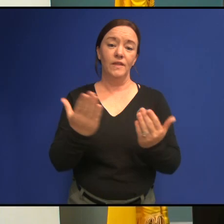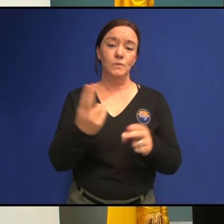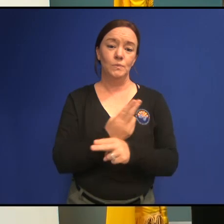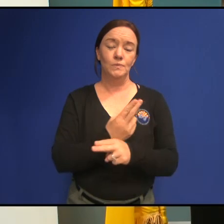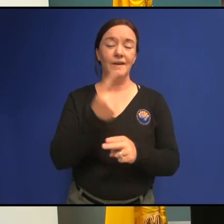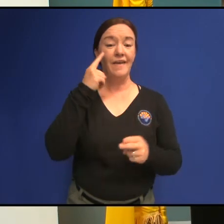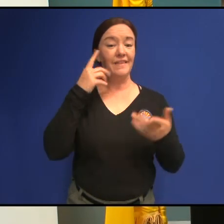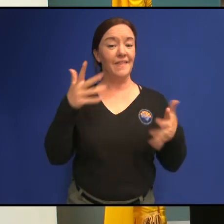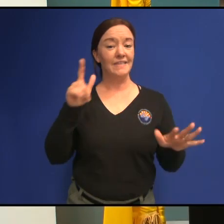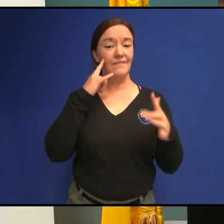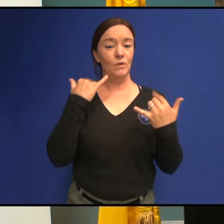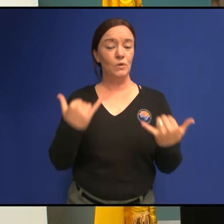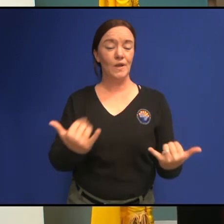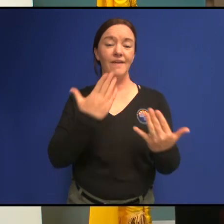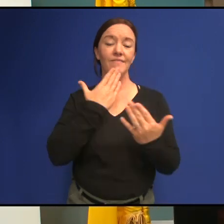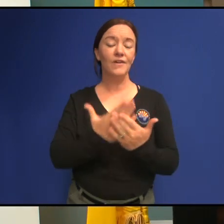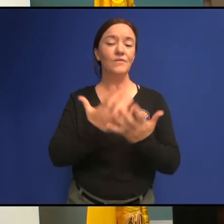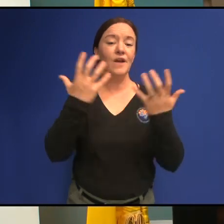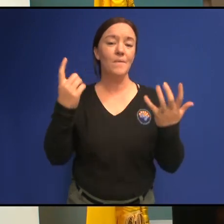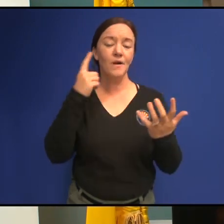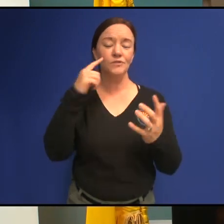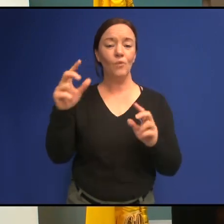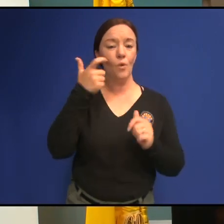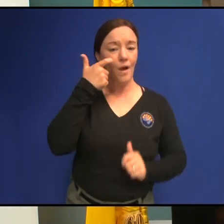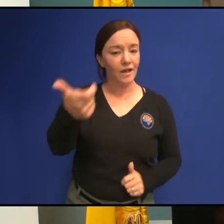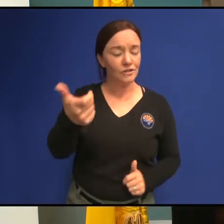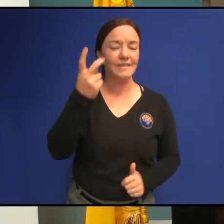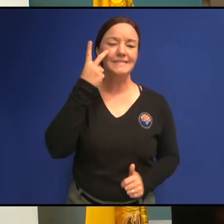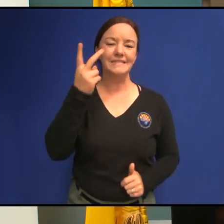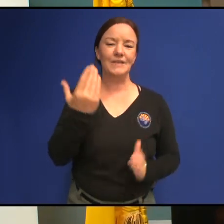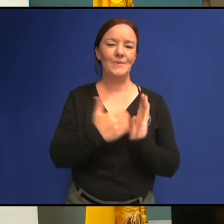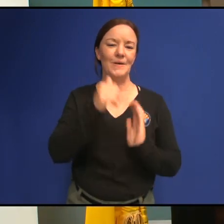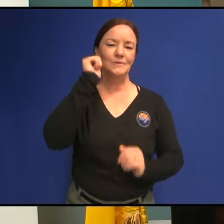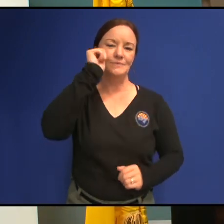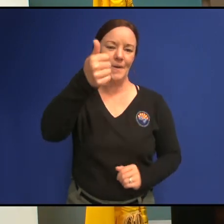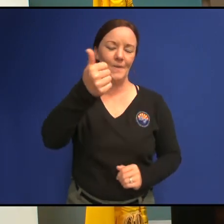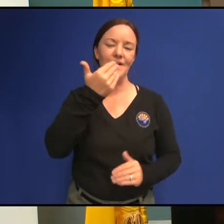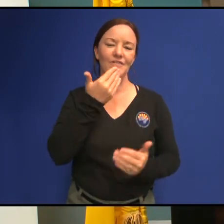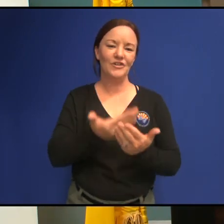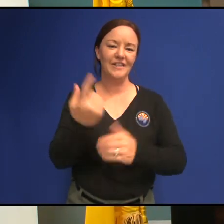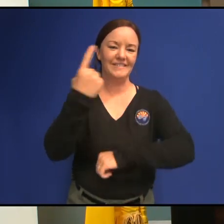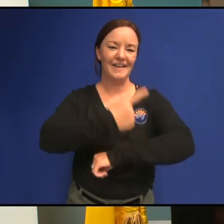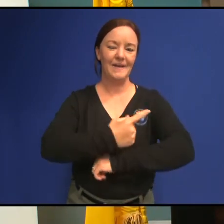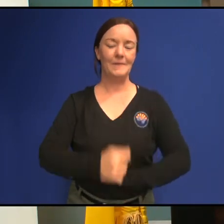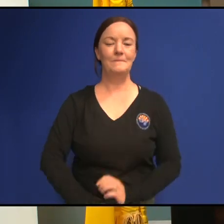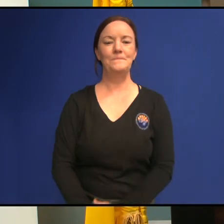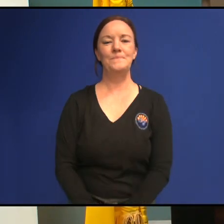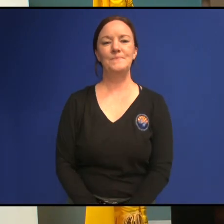day. So we thank you very much for tuning in, and we'll see you again tomorrow. Have a great day.